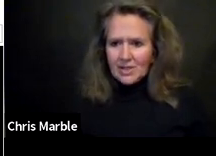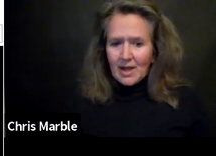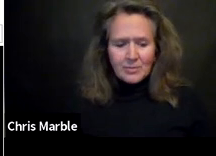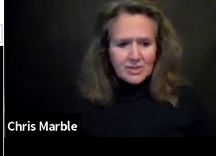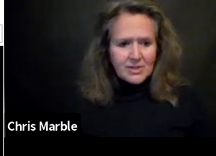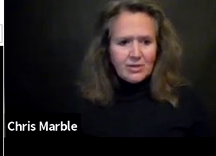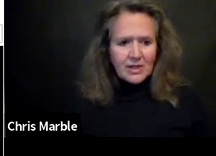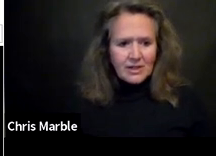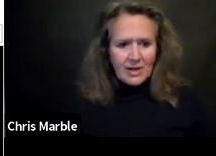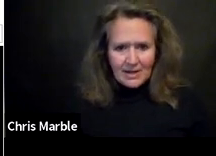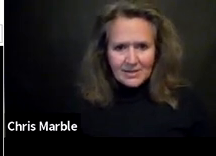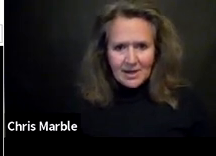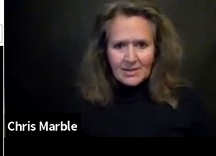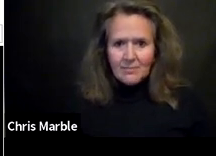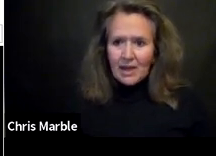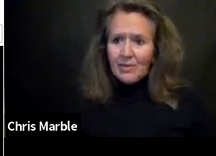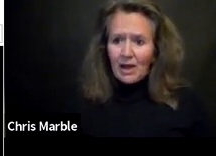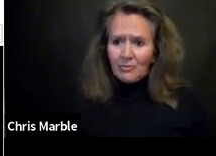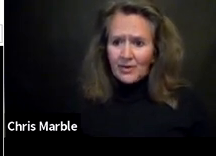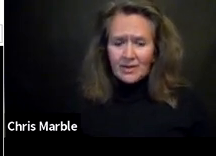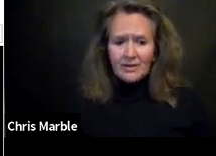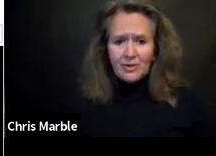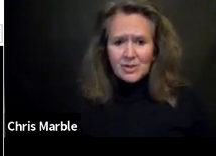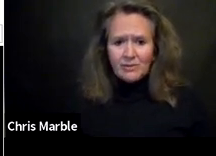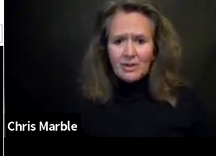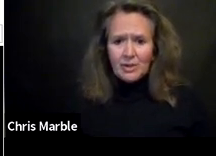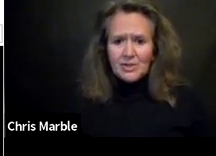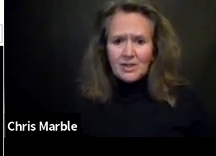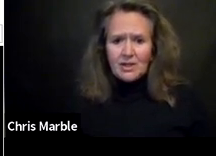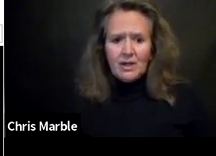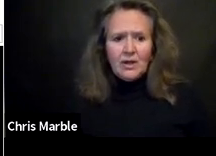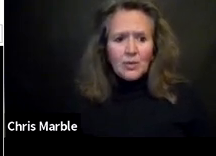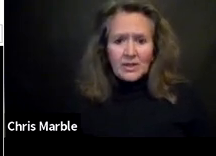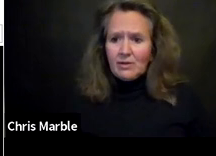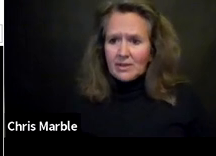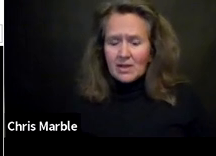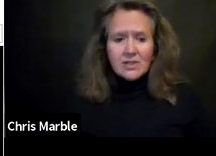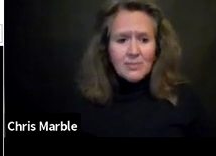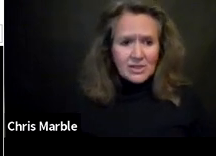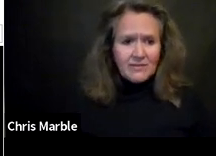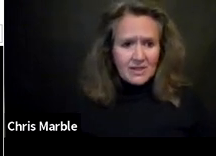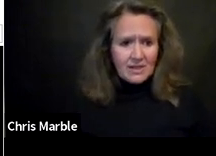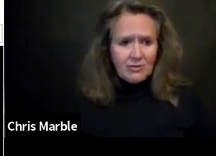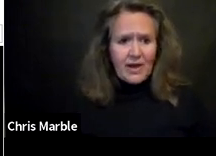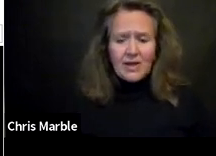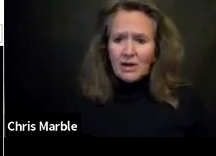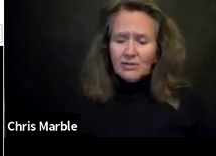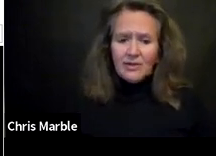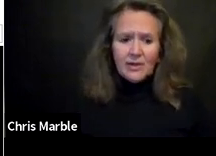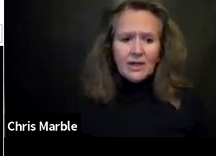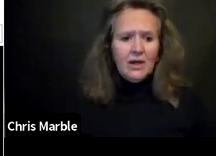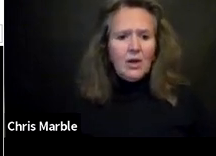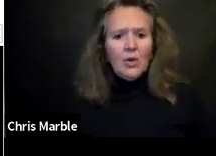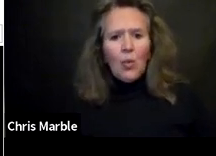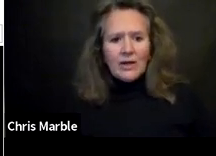technology options that you can get your hands on that might be helpful if you're serving a person with a hearing loss, especially if they identify as